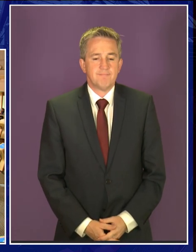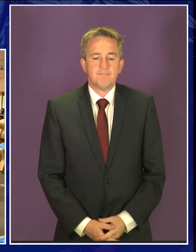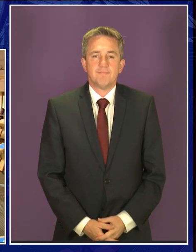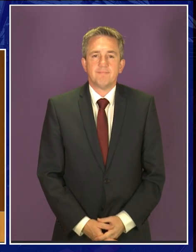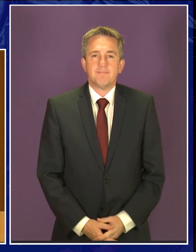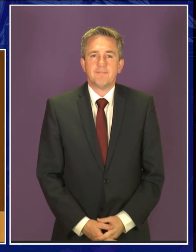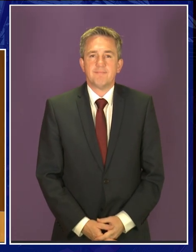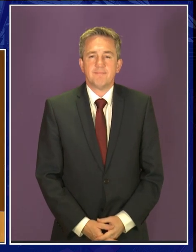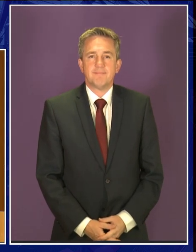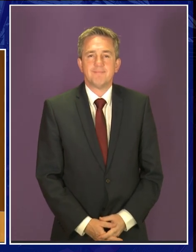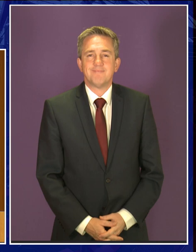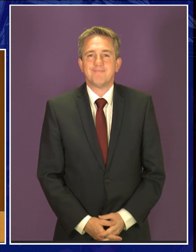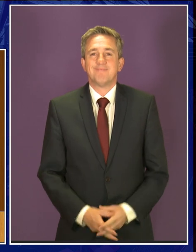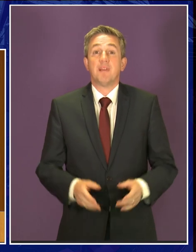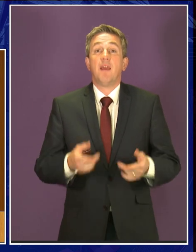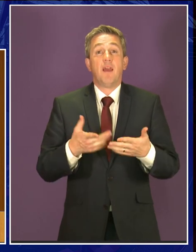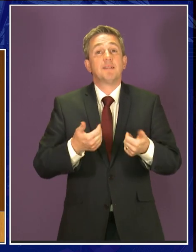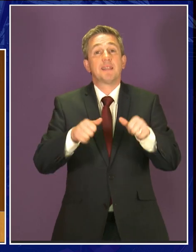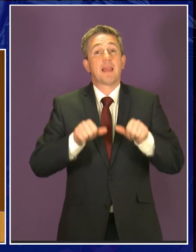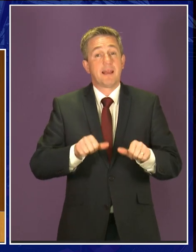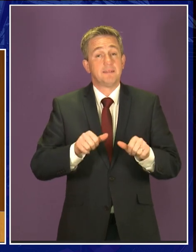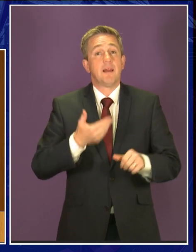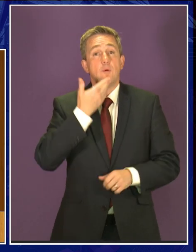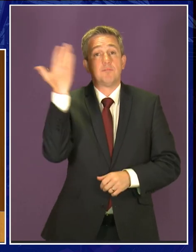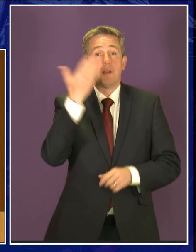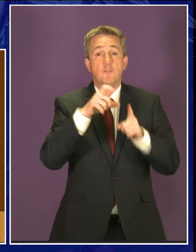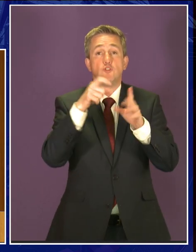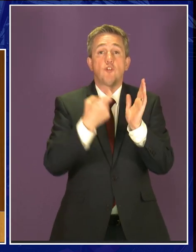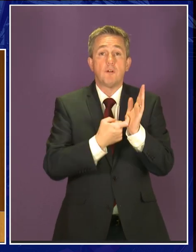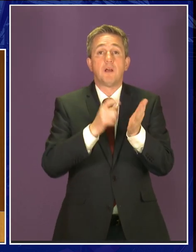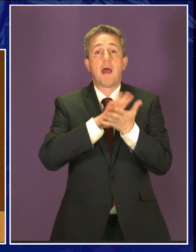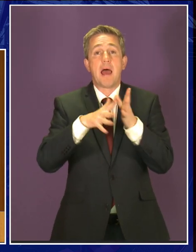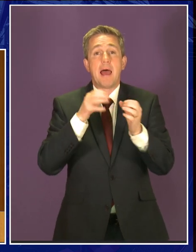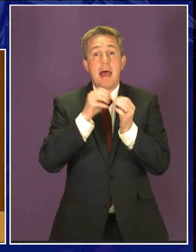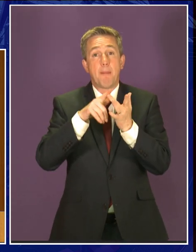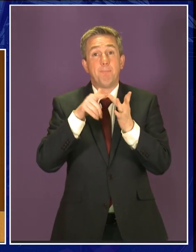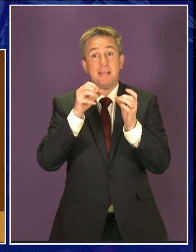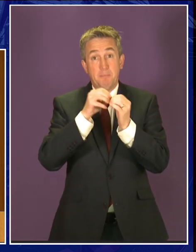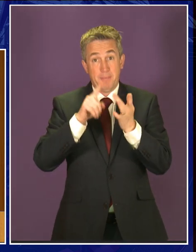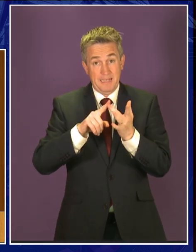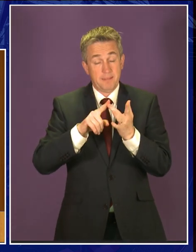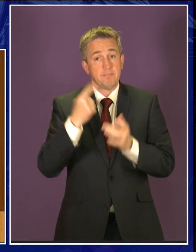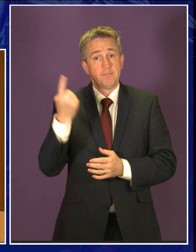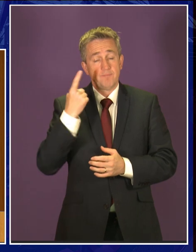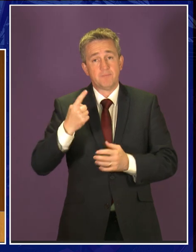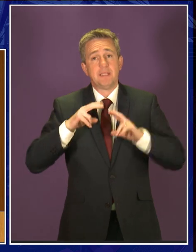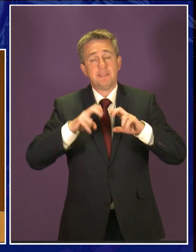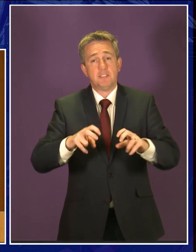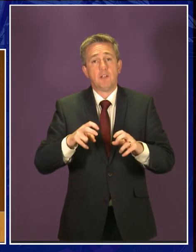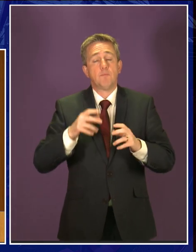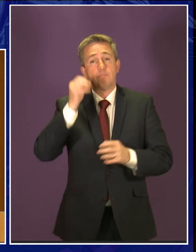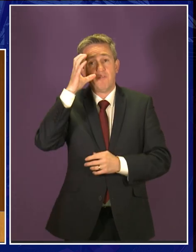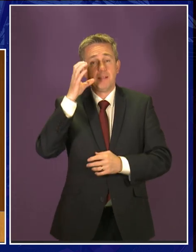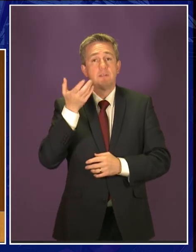Thank you. We now can continue this morning's presentation, starting with Dr. Asal Habibi, Assistant Research Professor from the Brain and